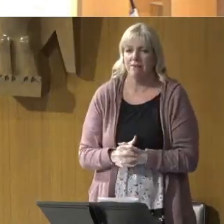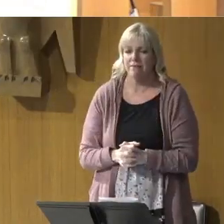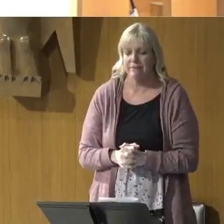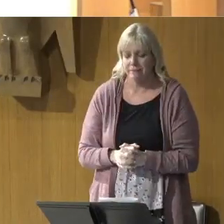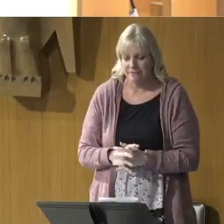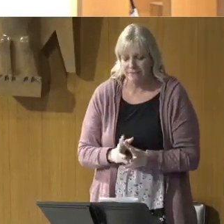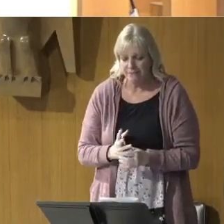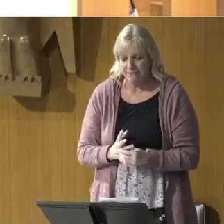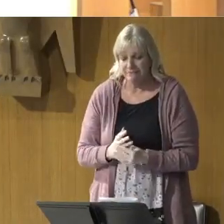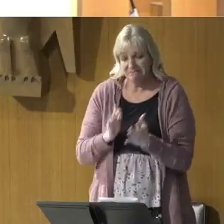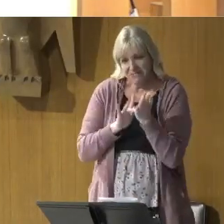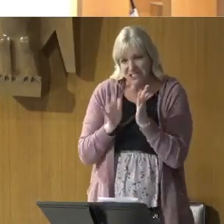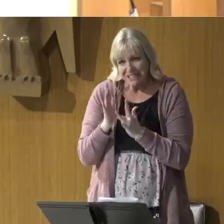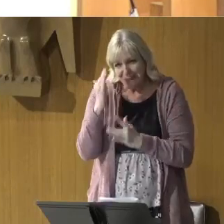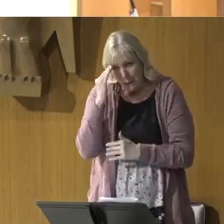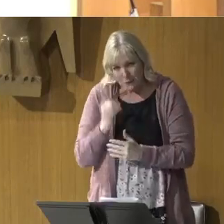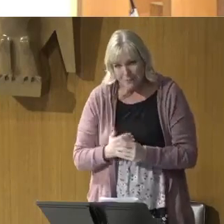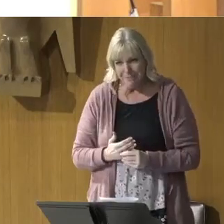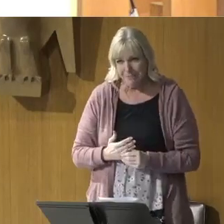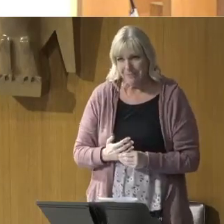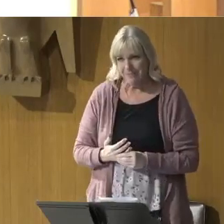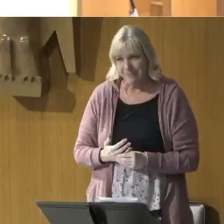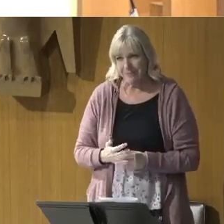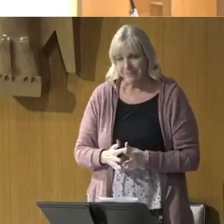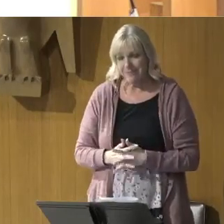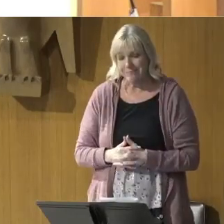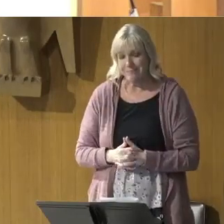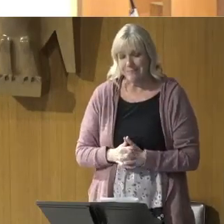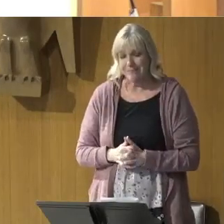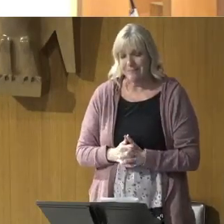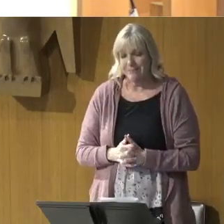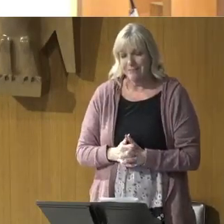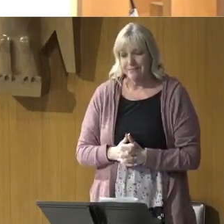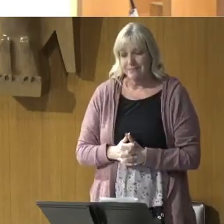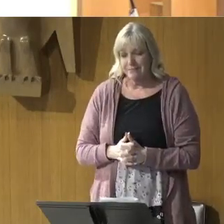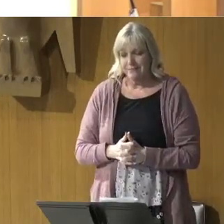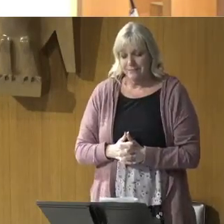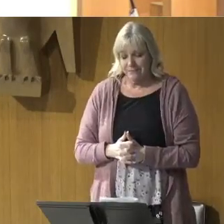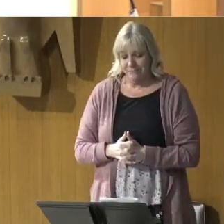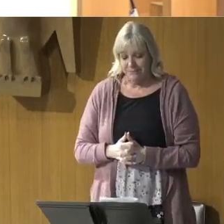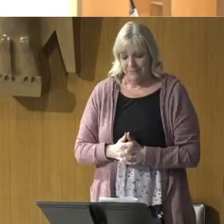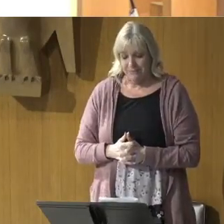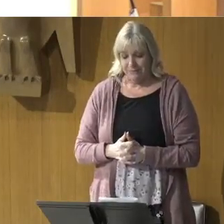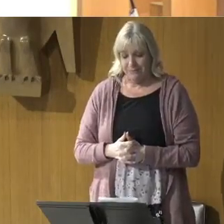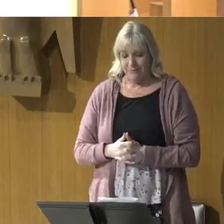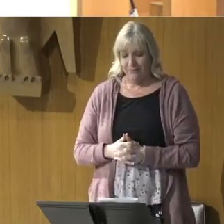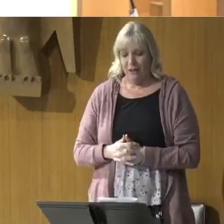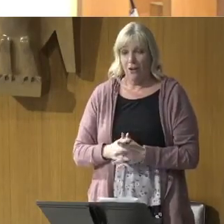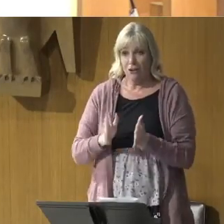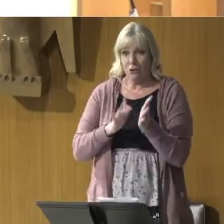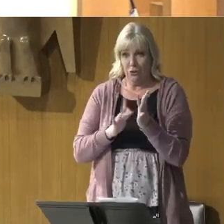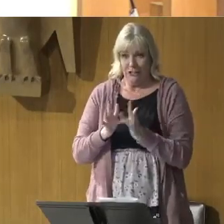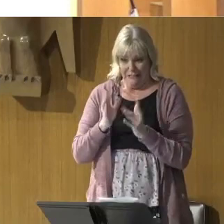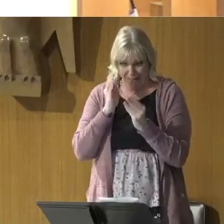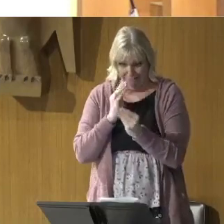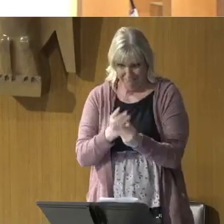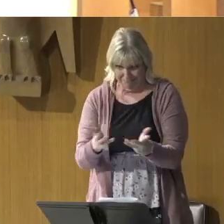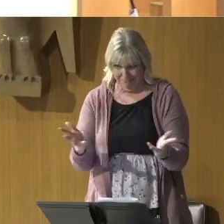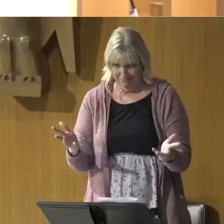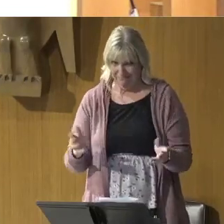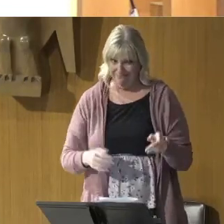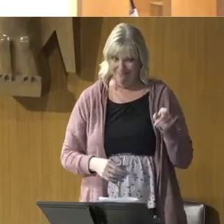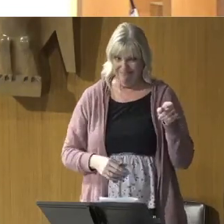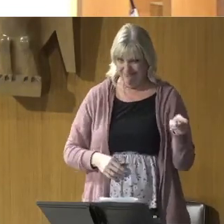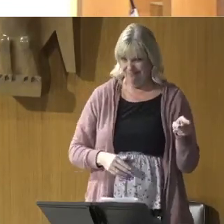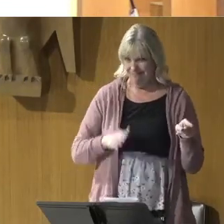But Jesus knows we forget. And so what comes right in the middle of Jesus telling his disciples that Judas is